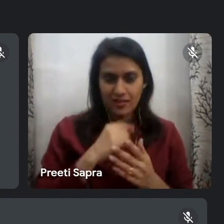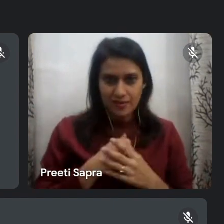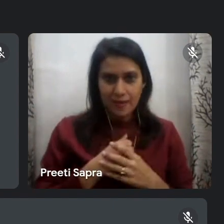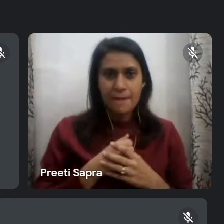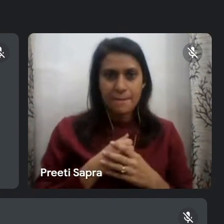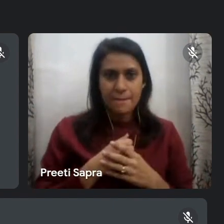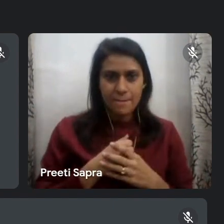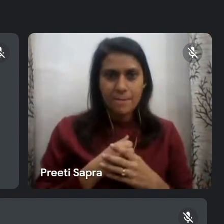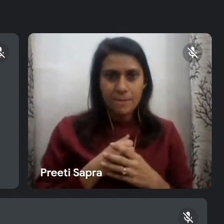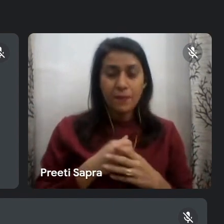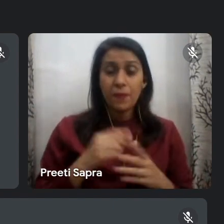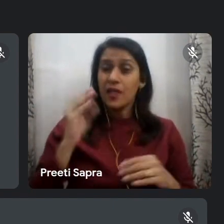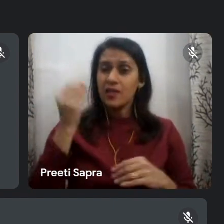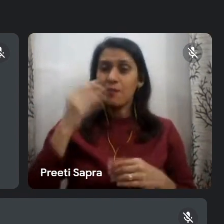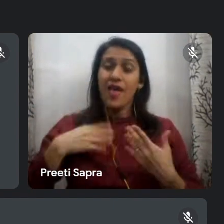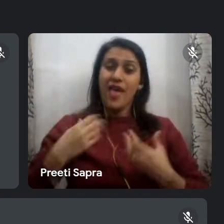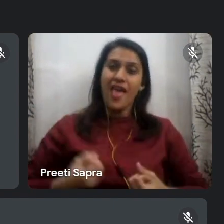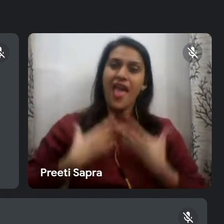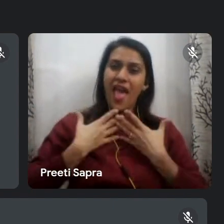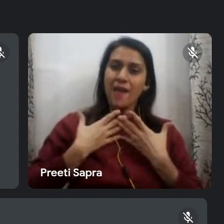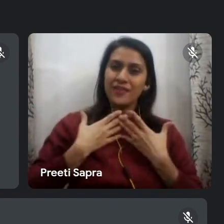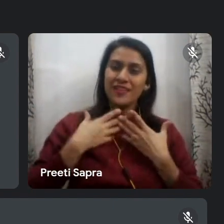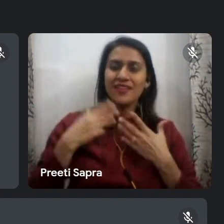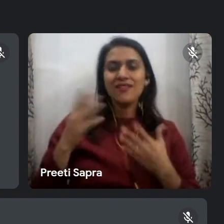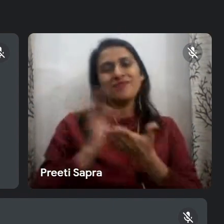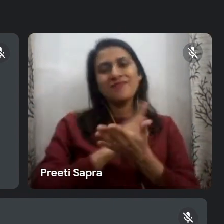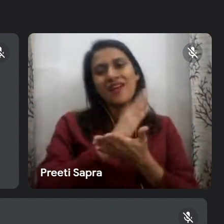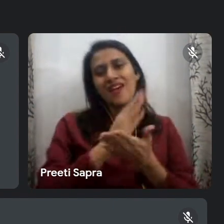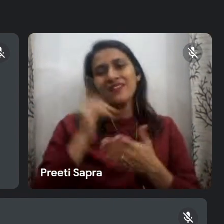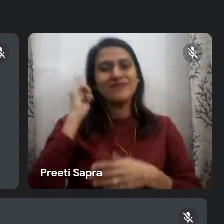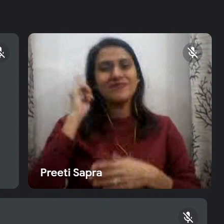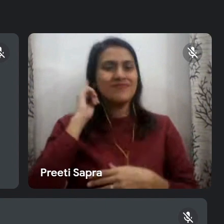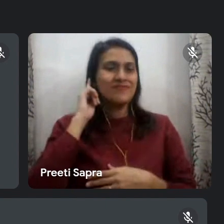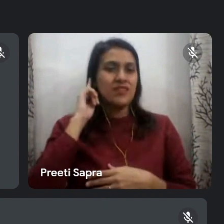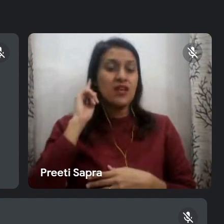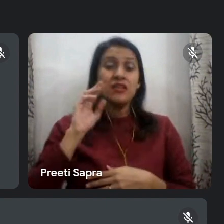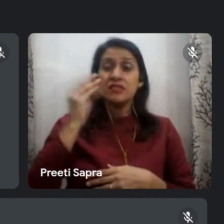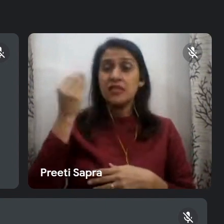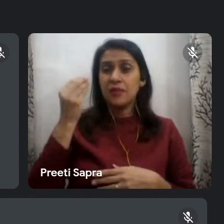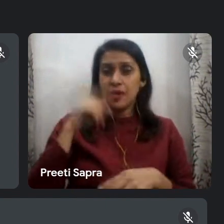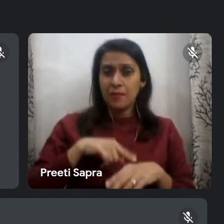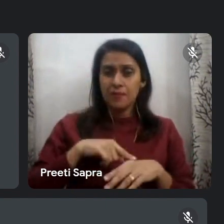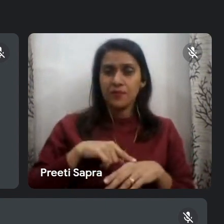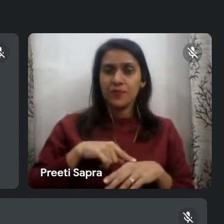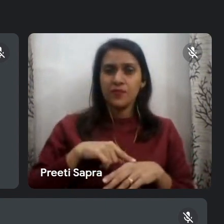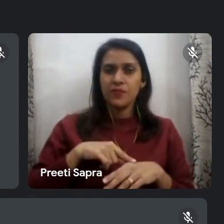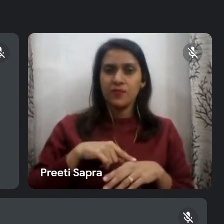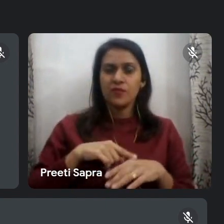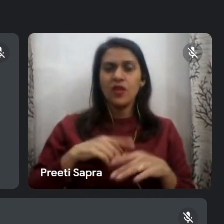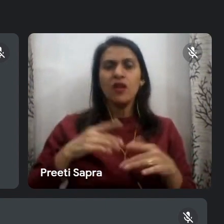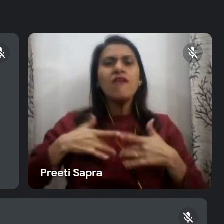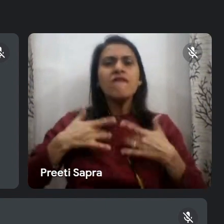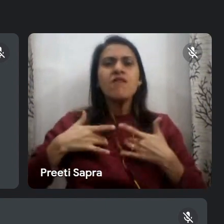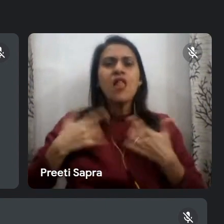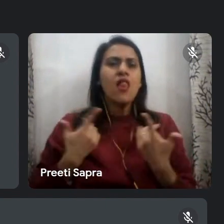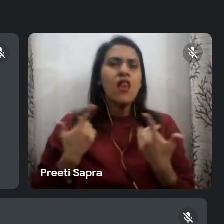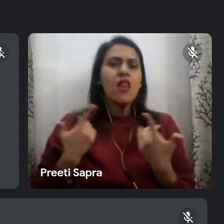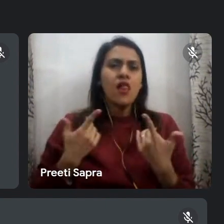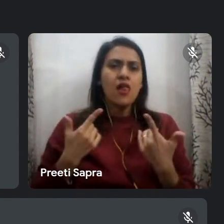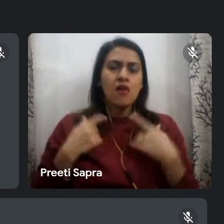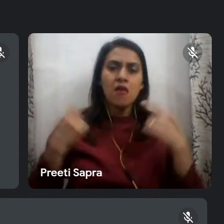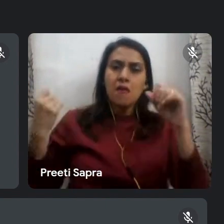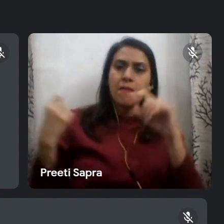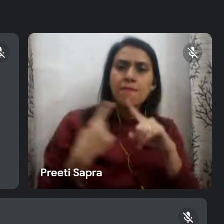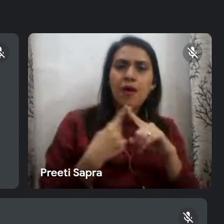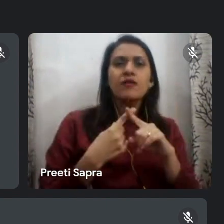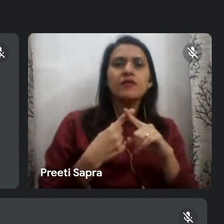I'm in a very happy mood, I play music. If I'm in a very sort of a mood where I need some